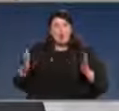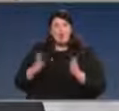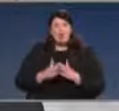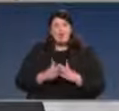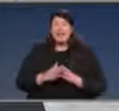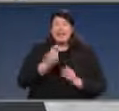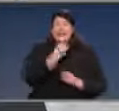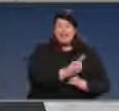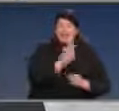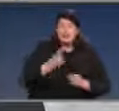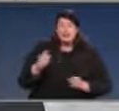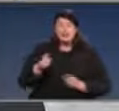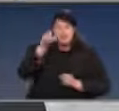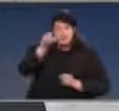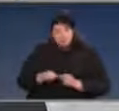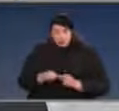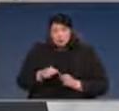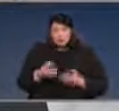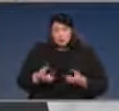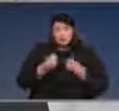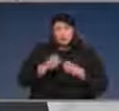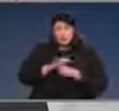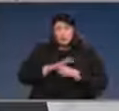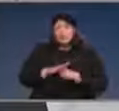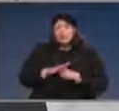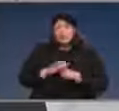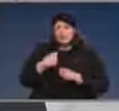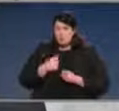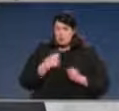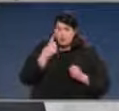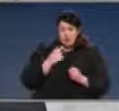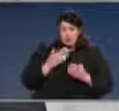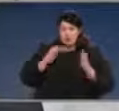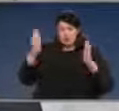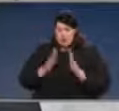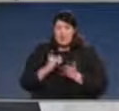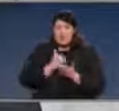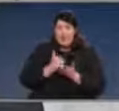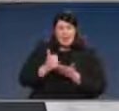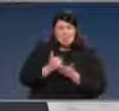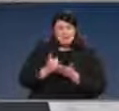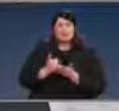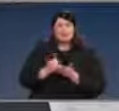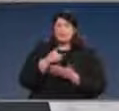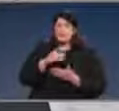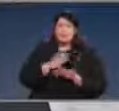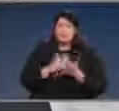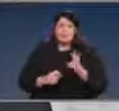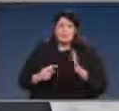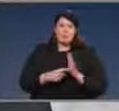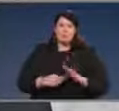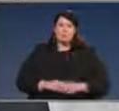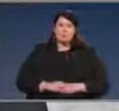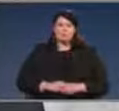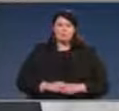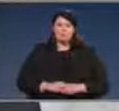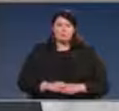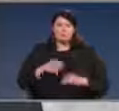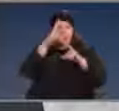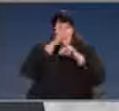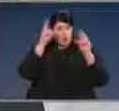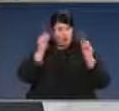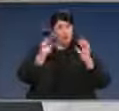every case, every day. So we're really pushing hard, making sure that that information is available. On aged care, because